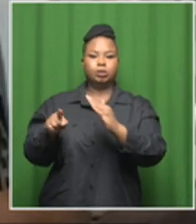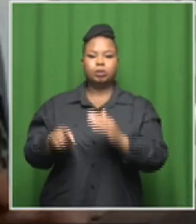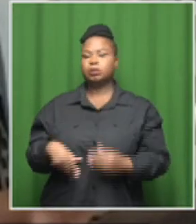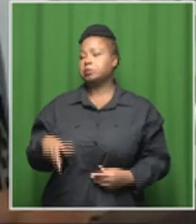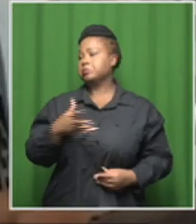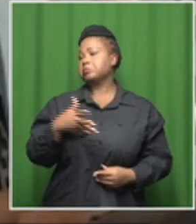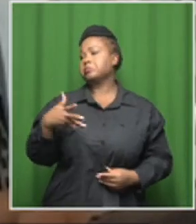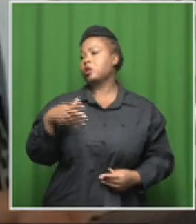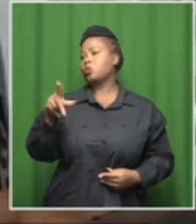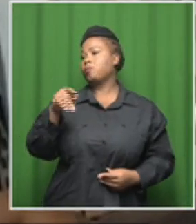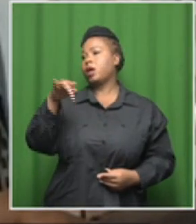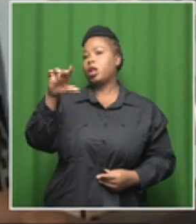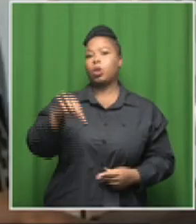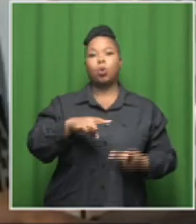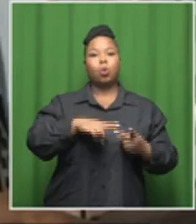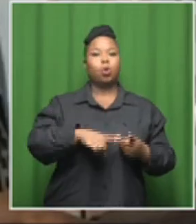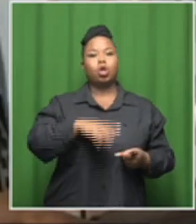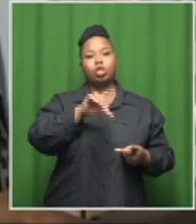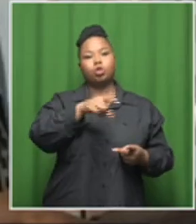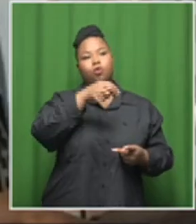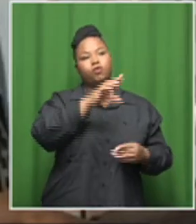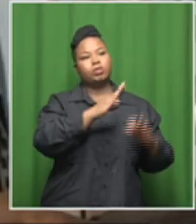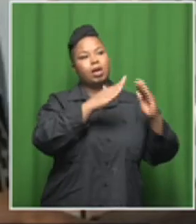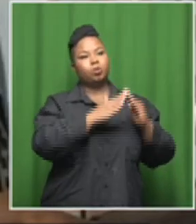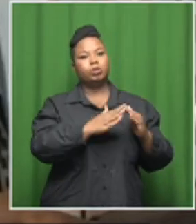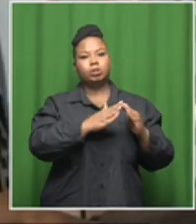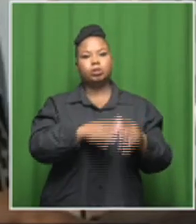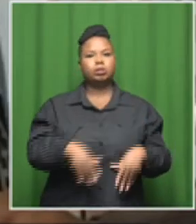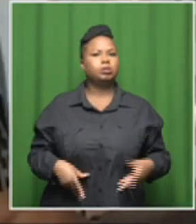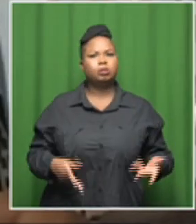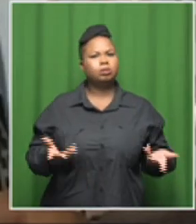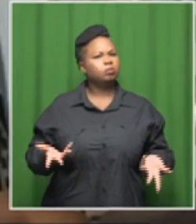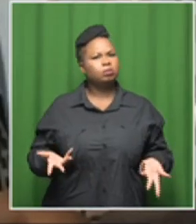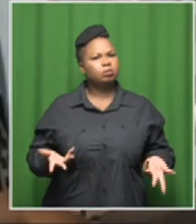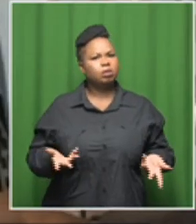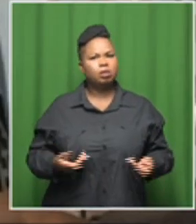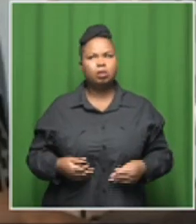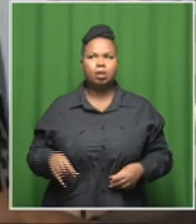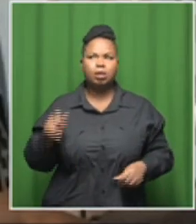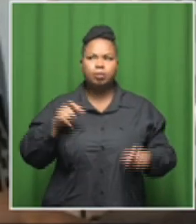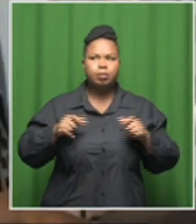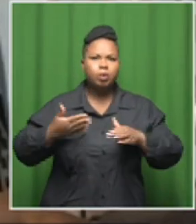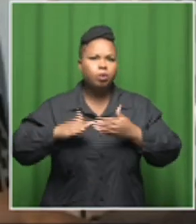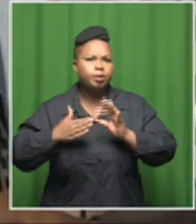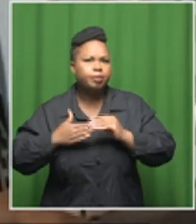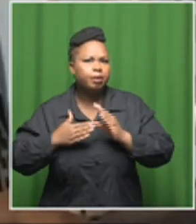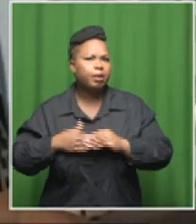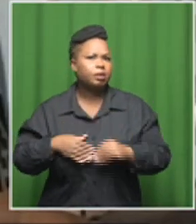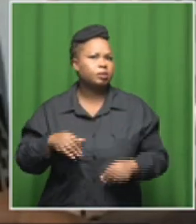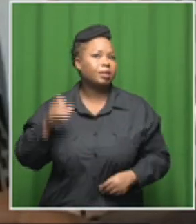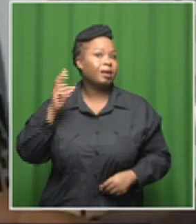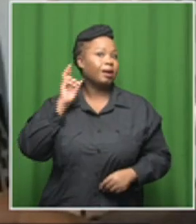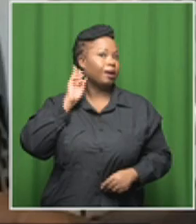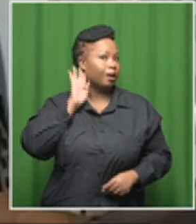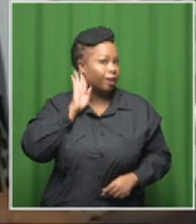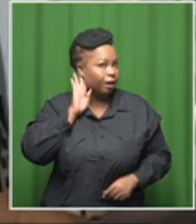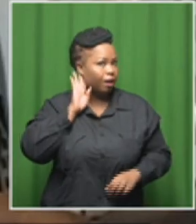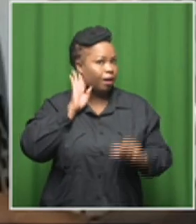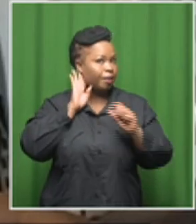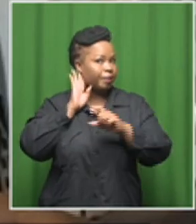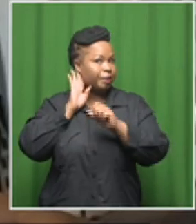Kumalo or Mr. Ndlovu's house. And the word spreads among the community members that in that house,